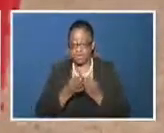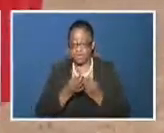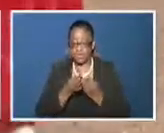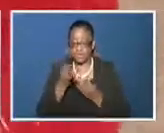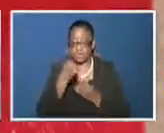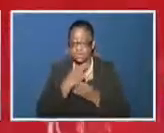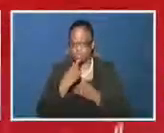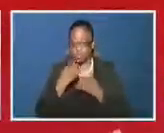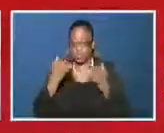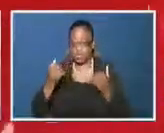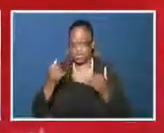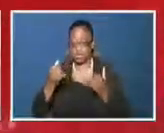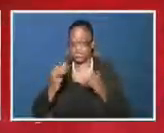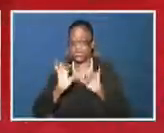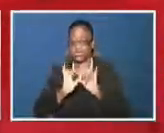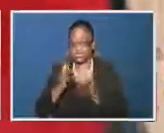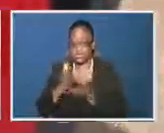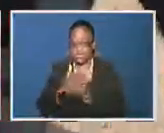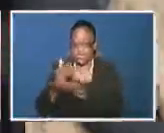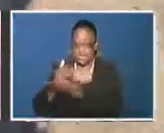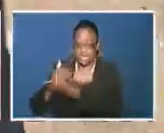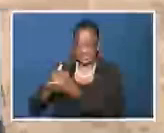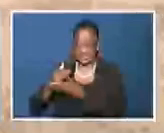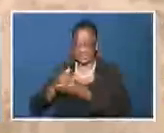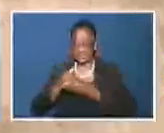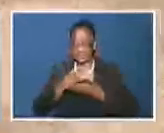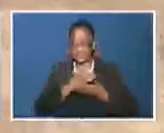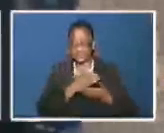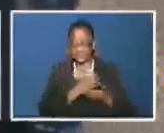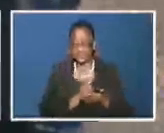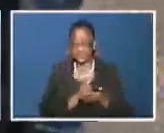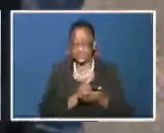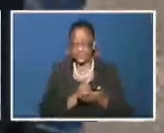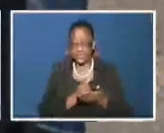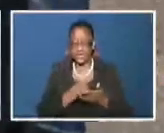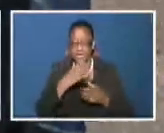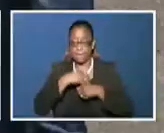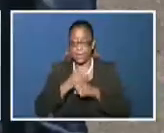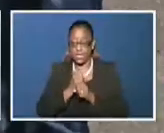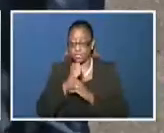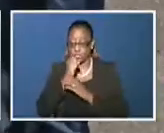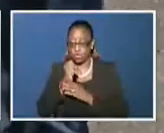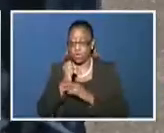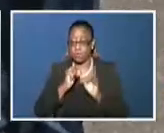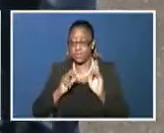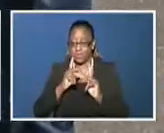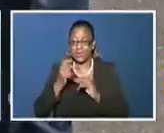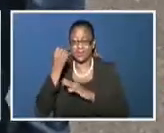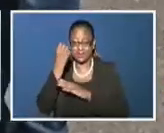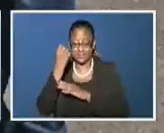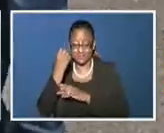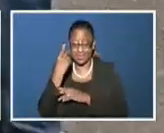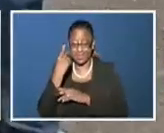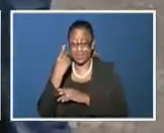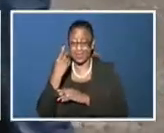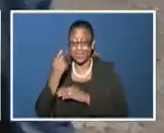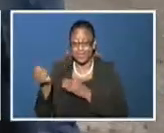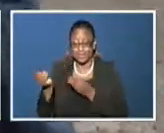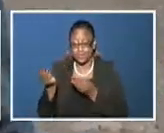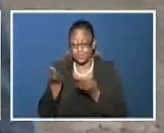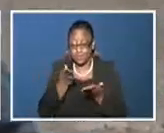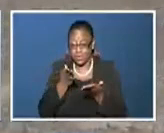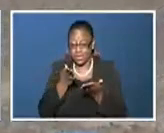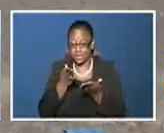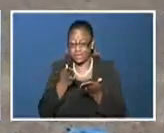still being collected. Davis pledging his government support to clamp down on human smuggling. Law enforcement officials